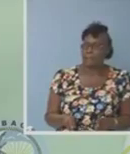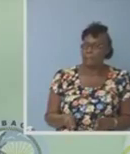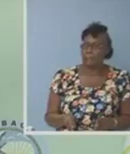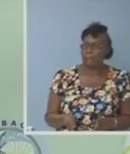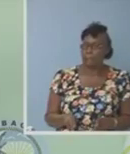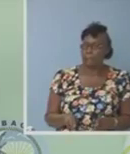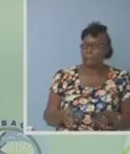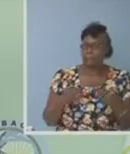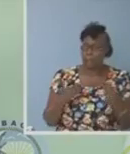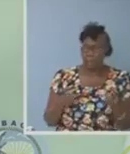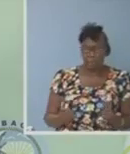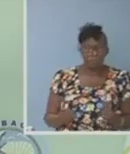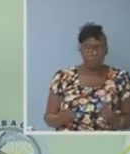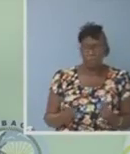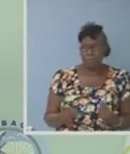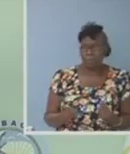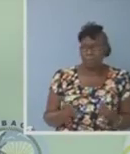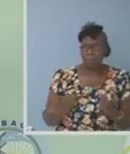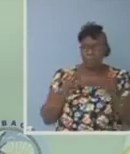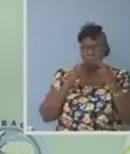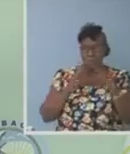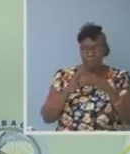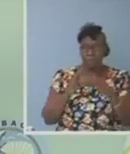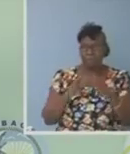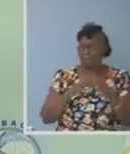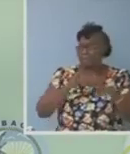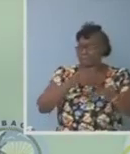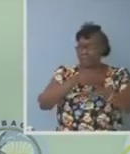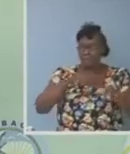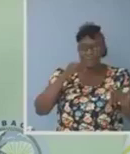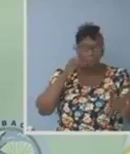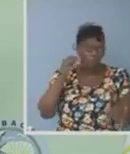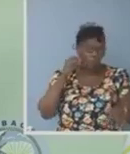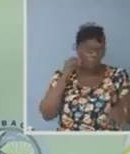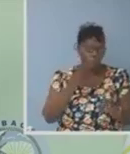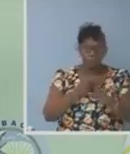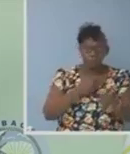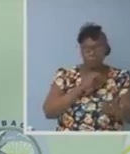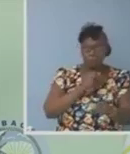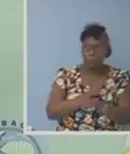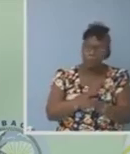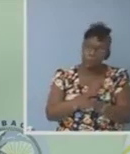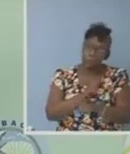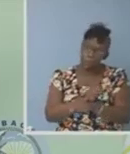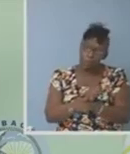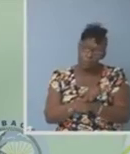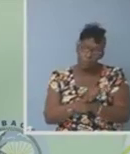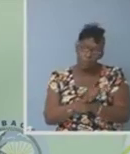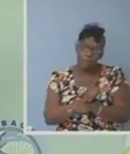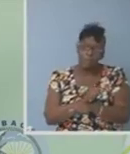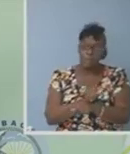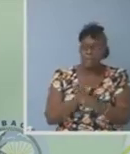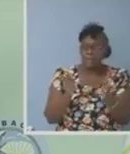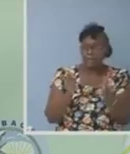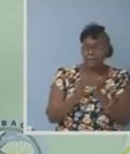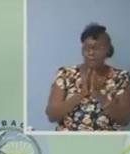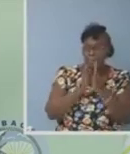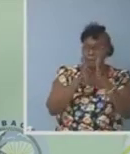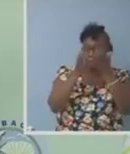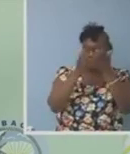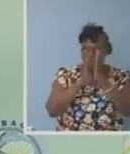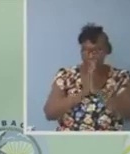at this time might be terminated from their jobs, although we are asking the Chamber and the wider business